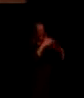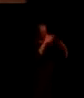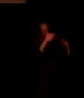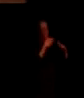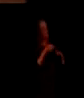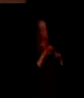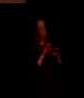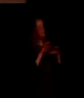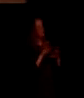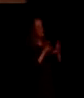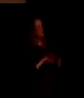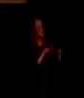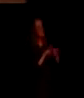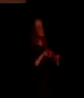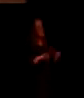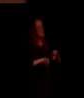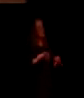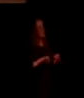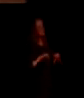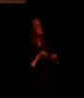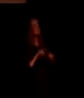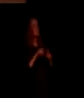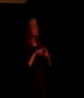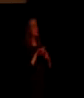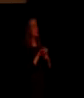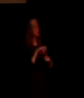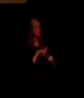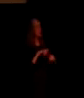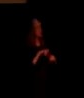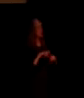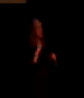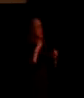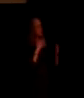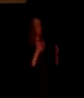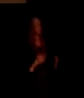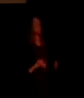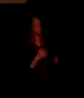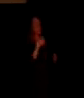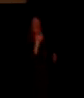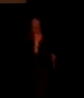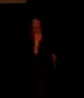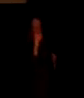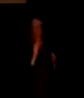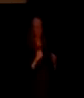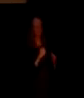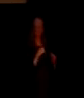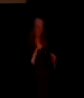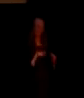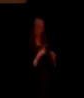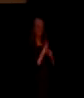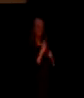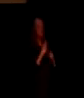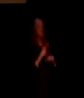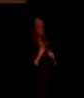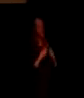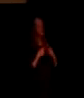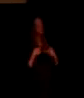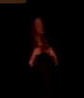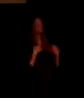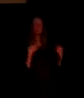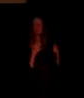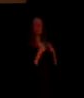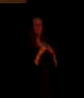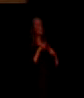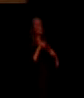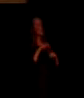was when NASA decided, well, we got to figure out what's the big issues in